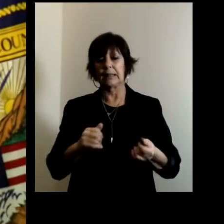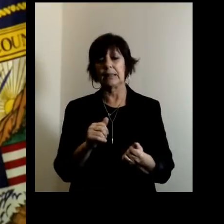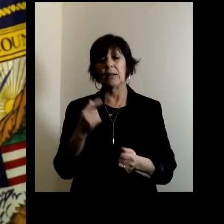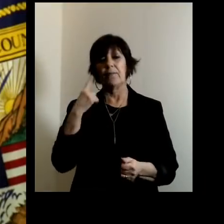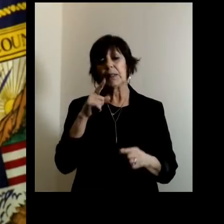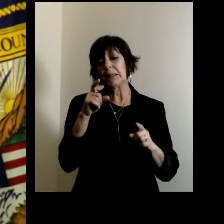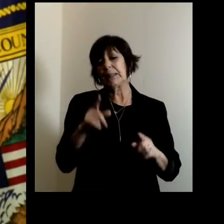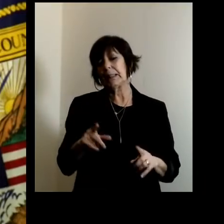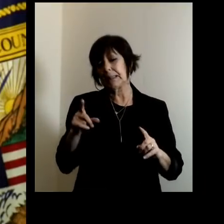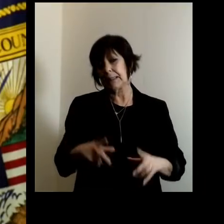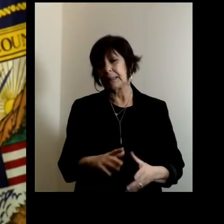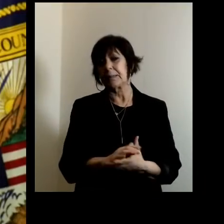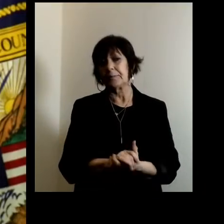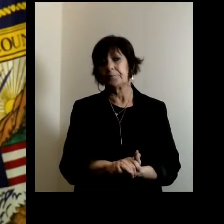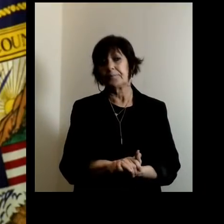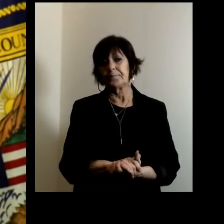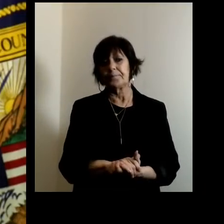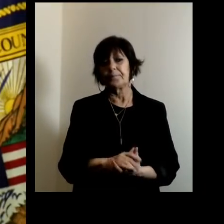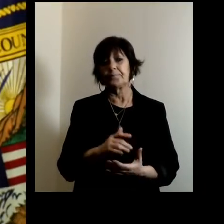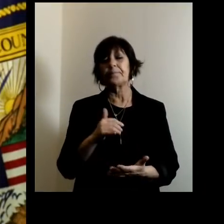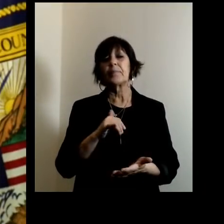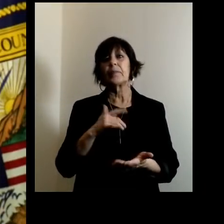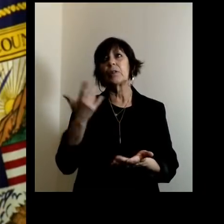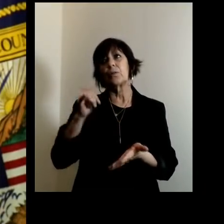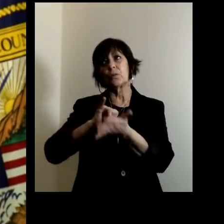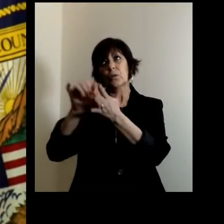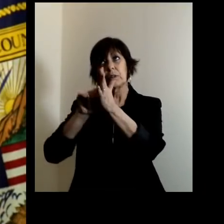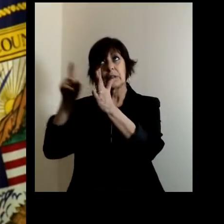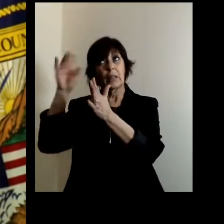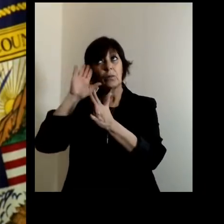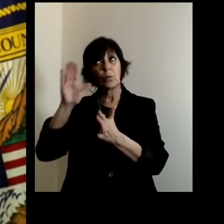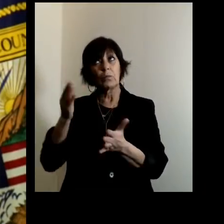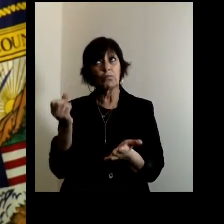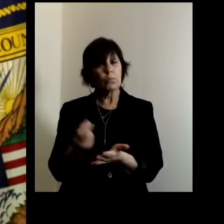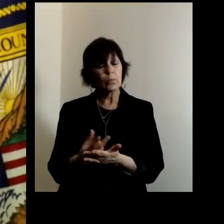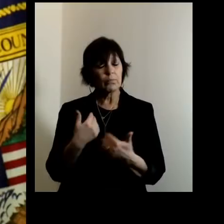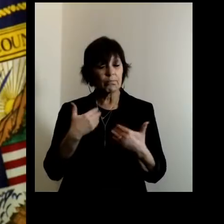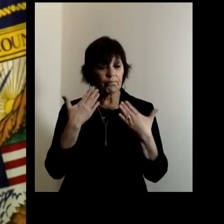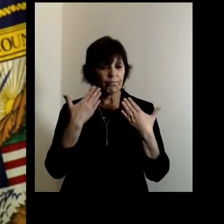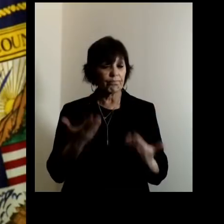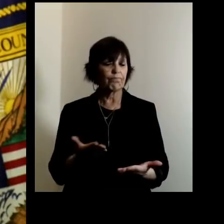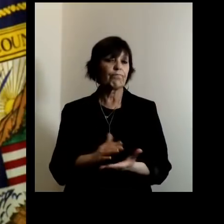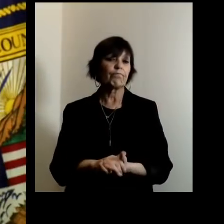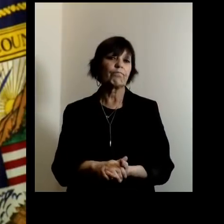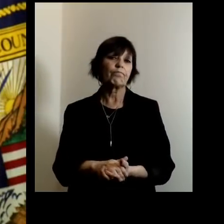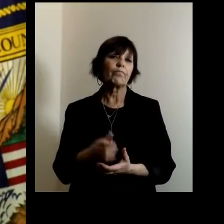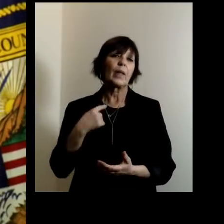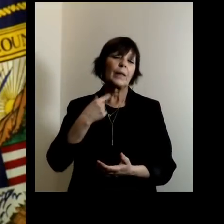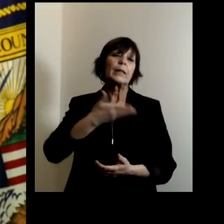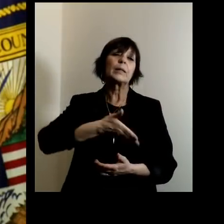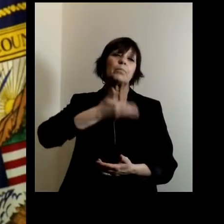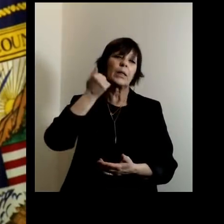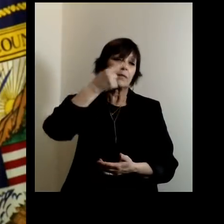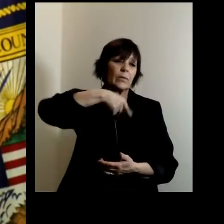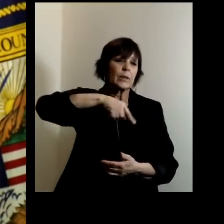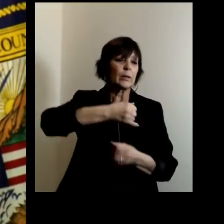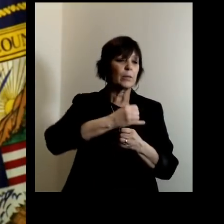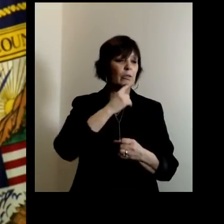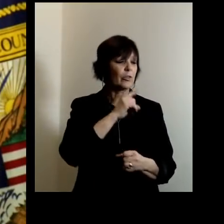to testing. It is in New York State's hands whether or not they will change it. I think it's in the best interest of all of us to